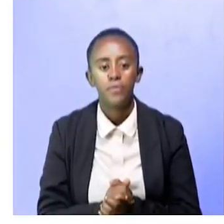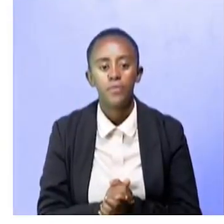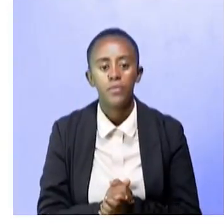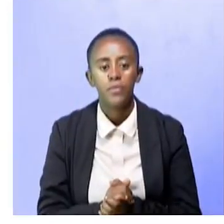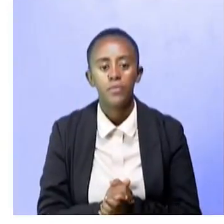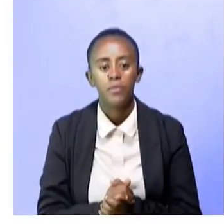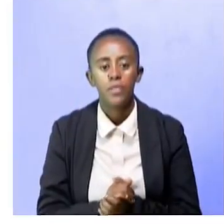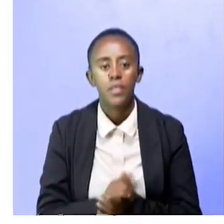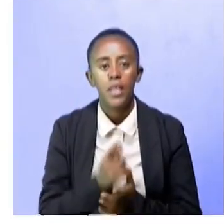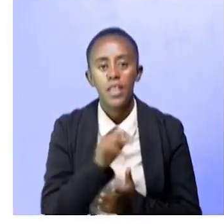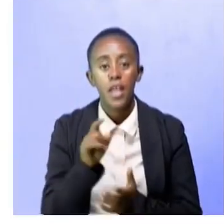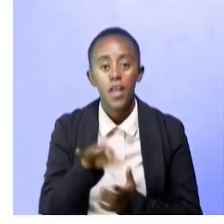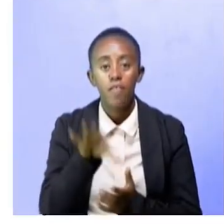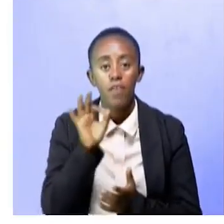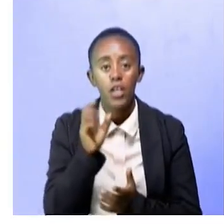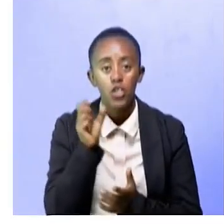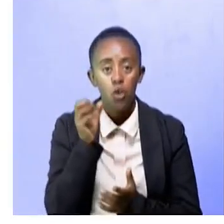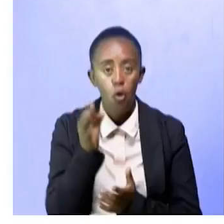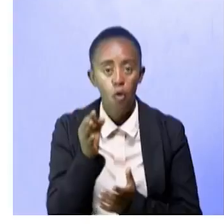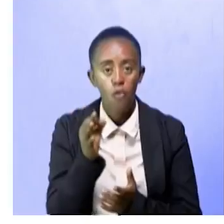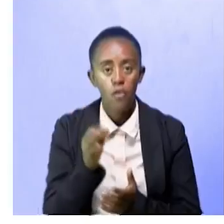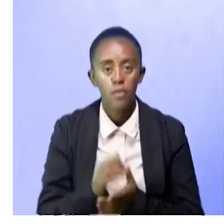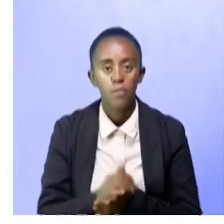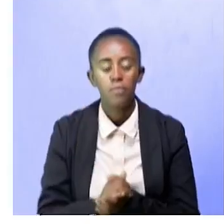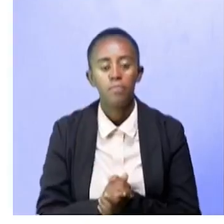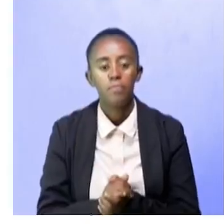Invention of